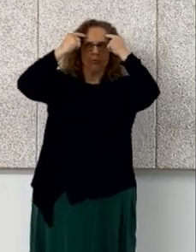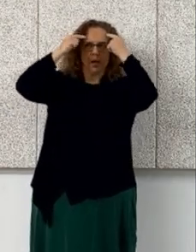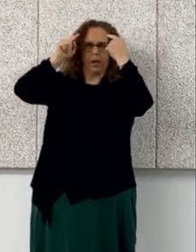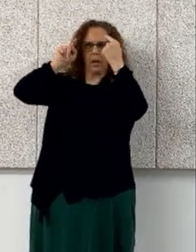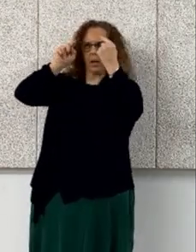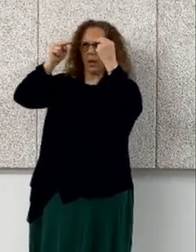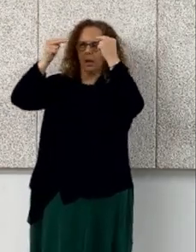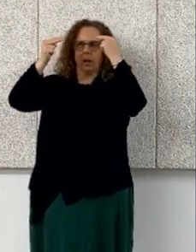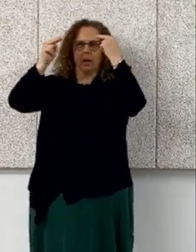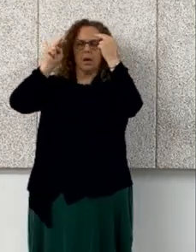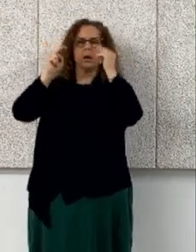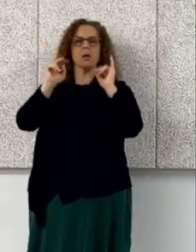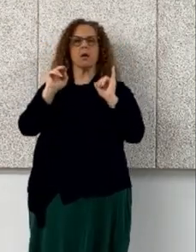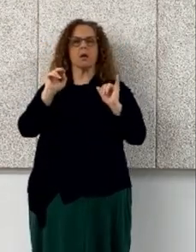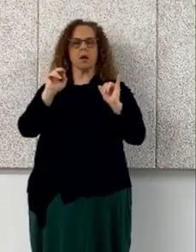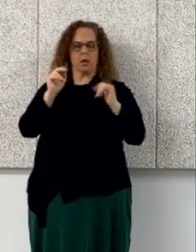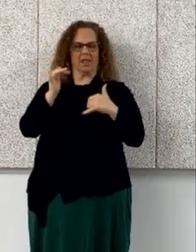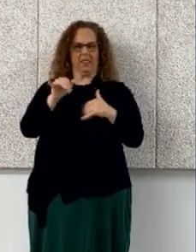when it comes to